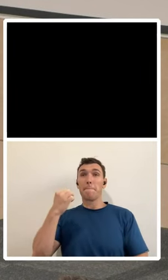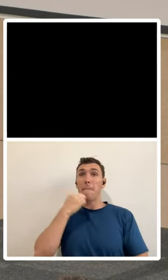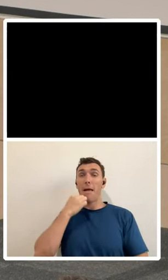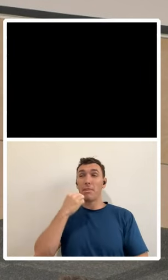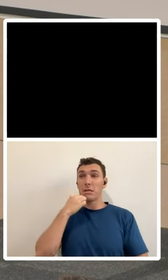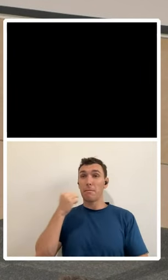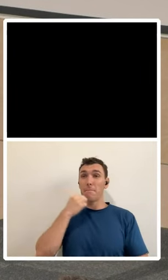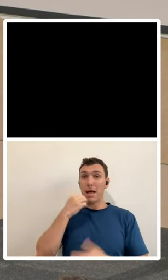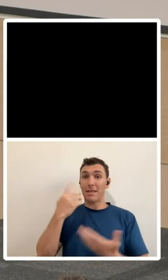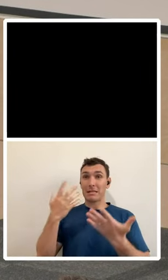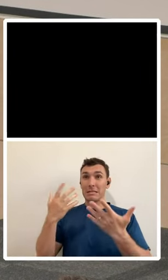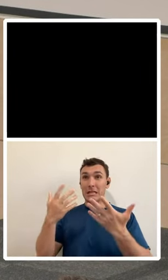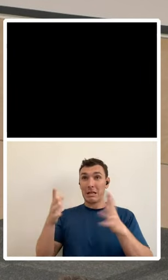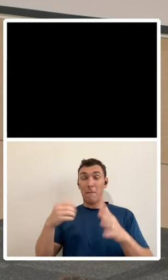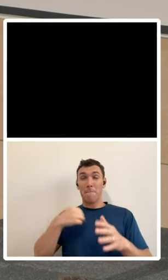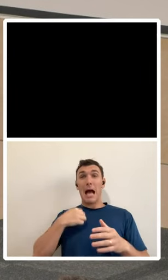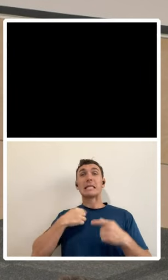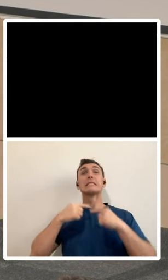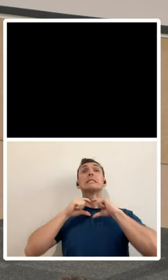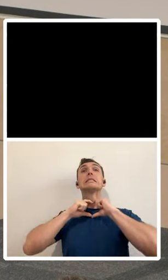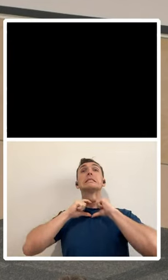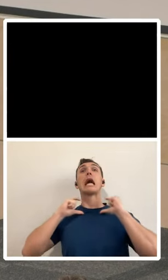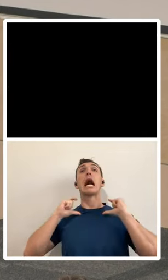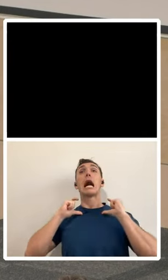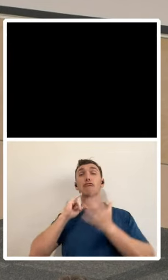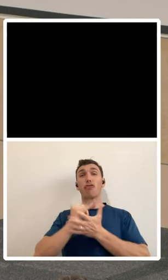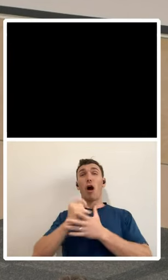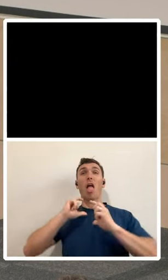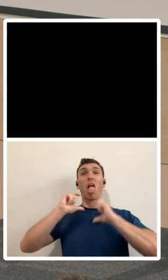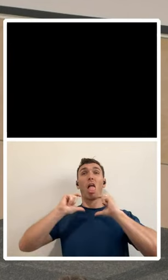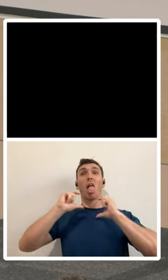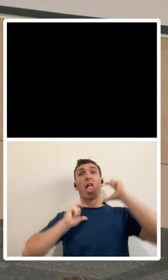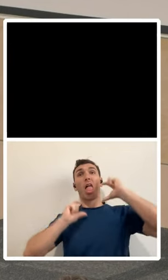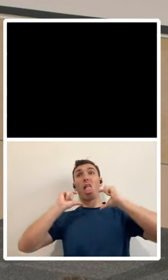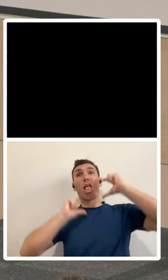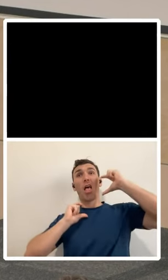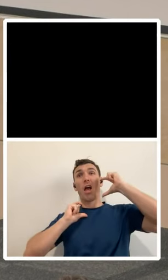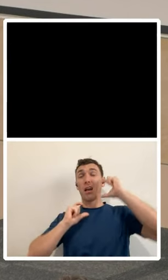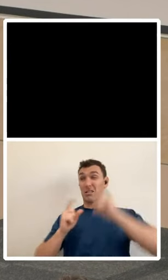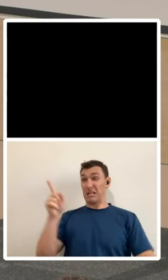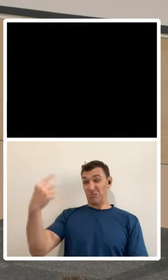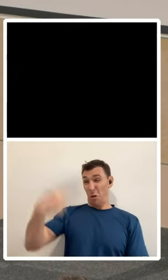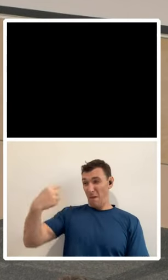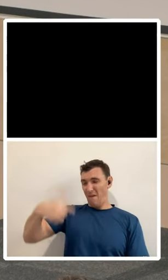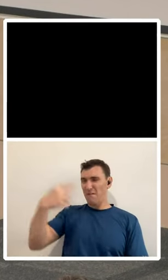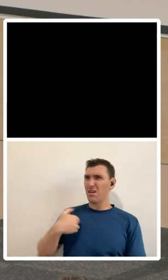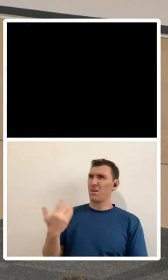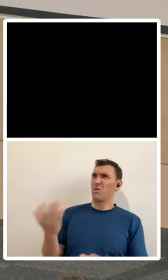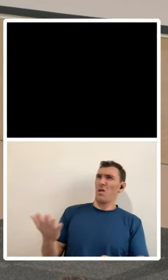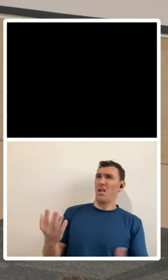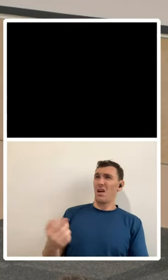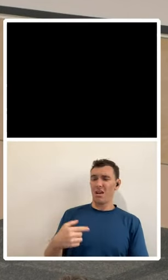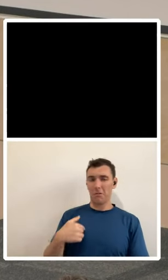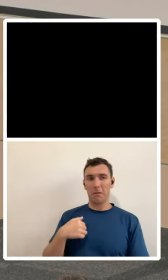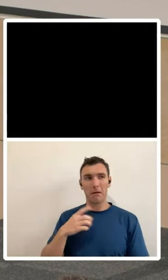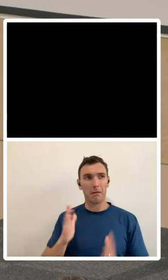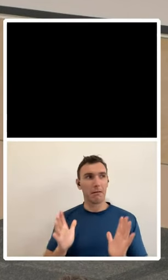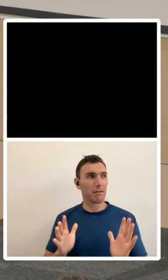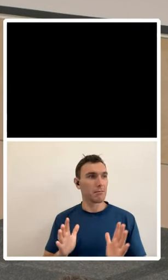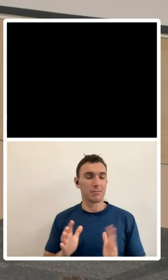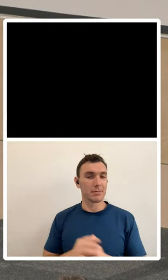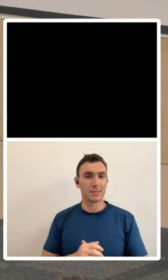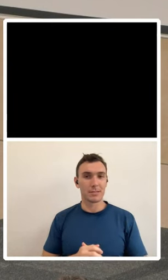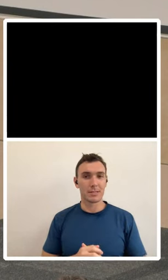think, weirdly, I think I kind of feel now about LSE a bit the same way I feel about Canary Wharf, which is it's this kind of new money